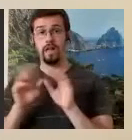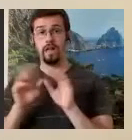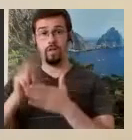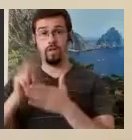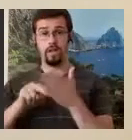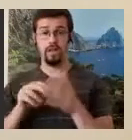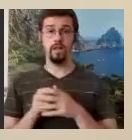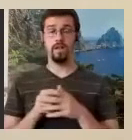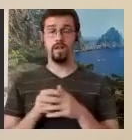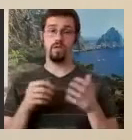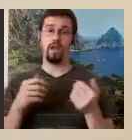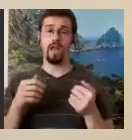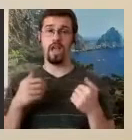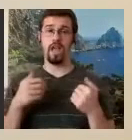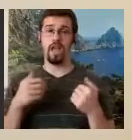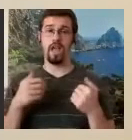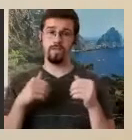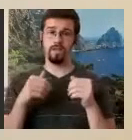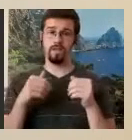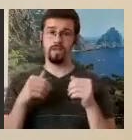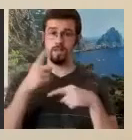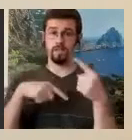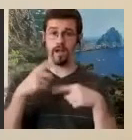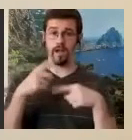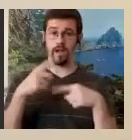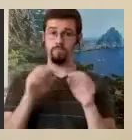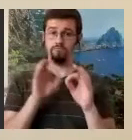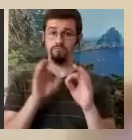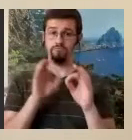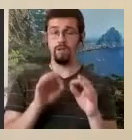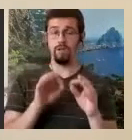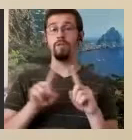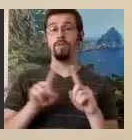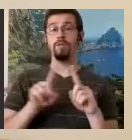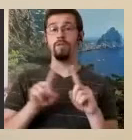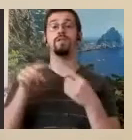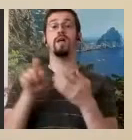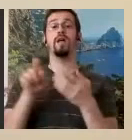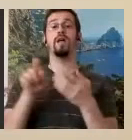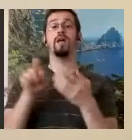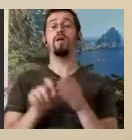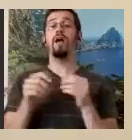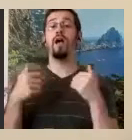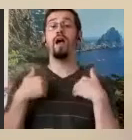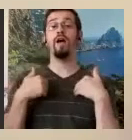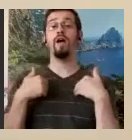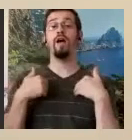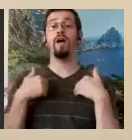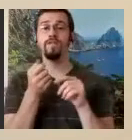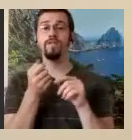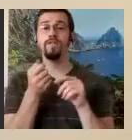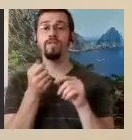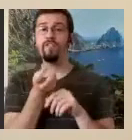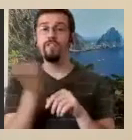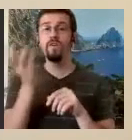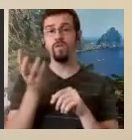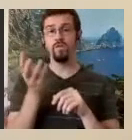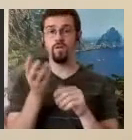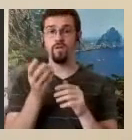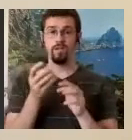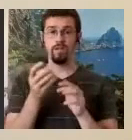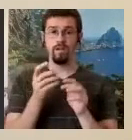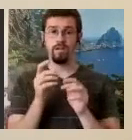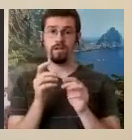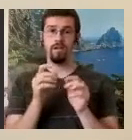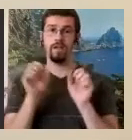it, loosely. And so when we had sign writing, we signed it as we sign it, which was right under the